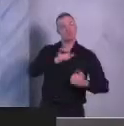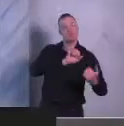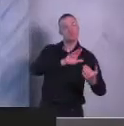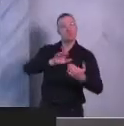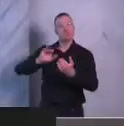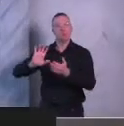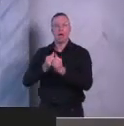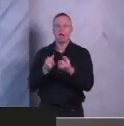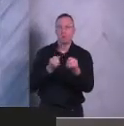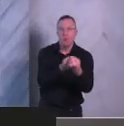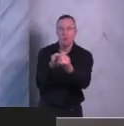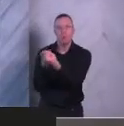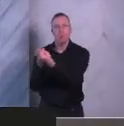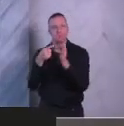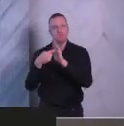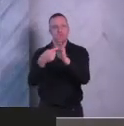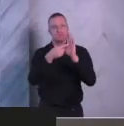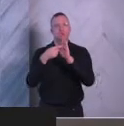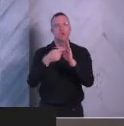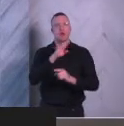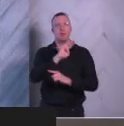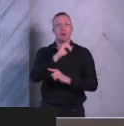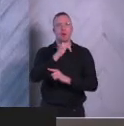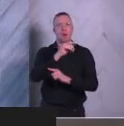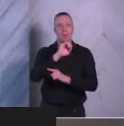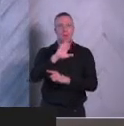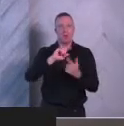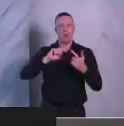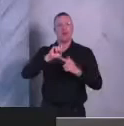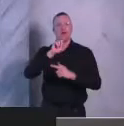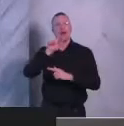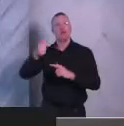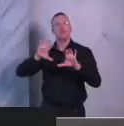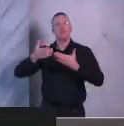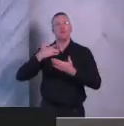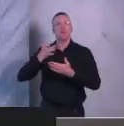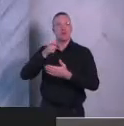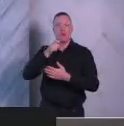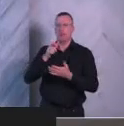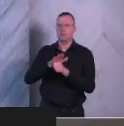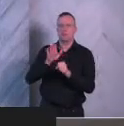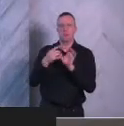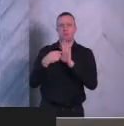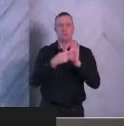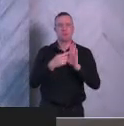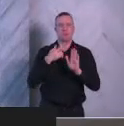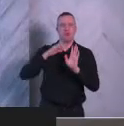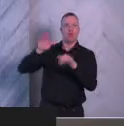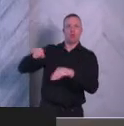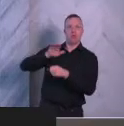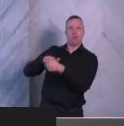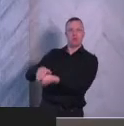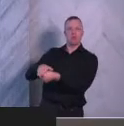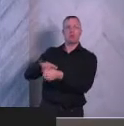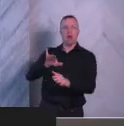to help support and better represent BIPOC and other underrepresented groups on a national and local scale. The